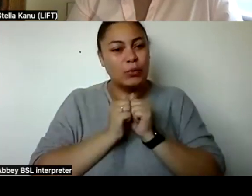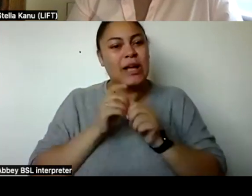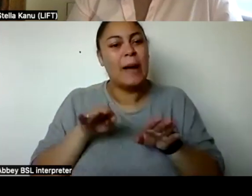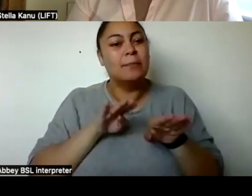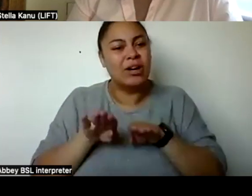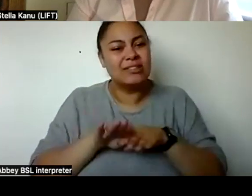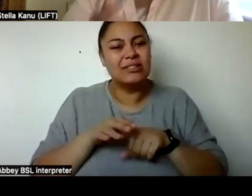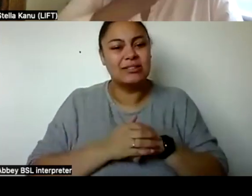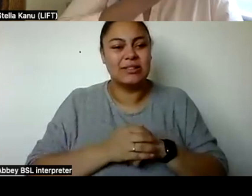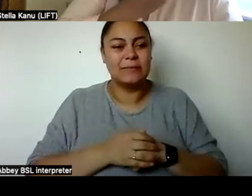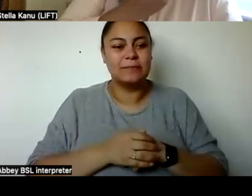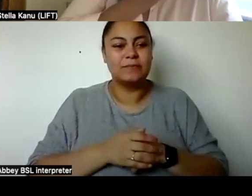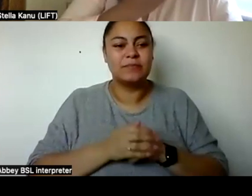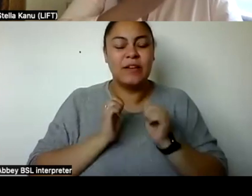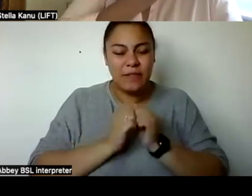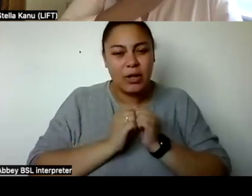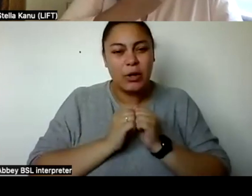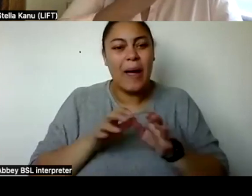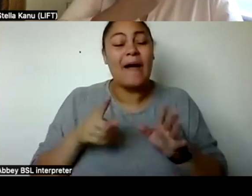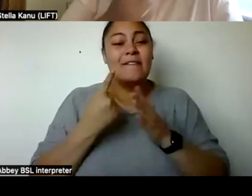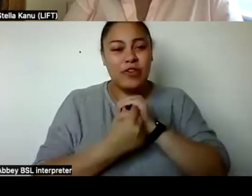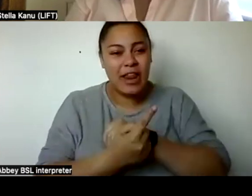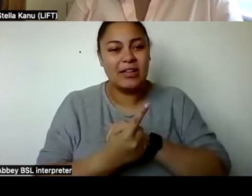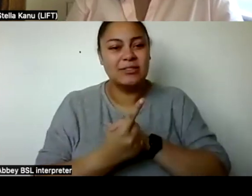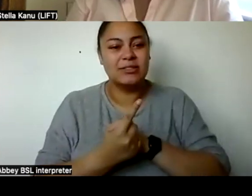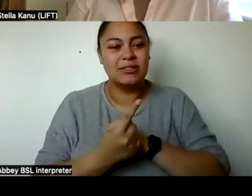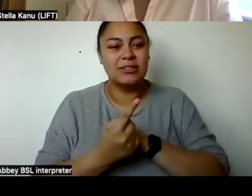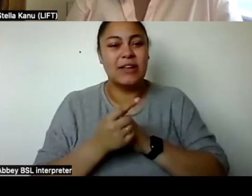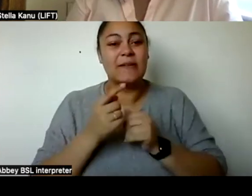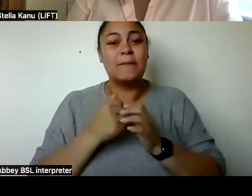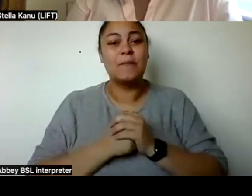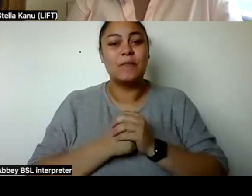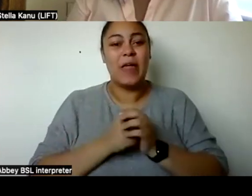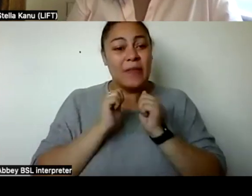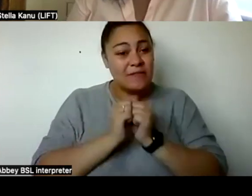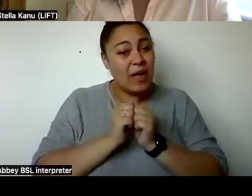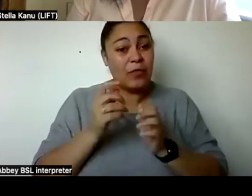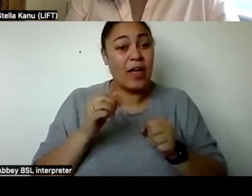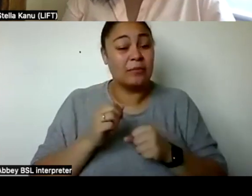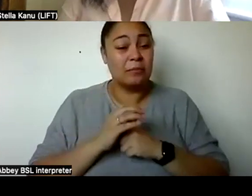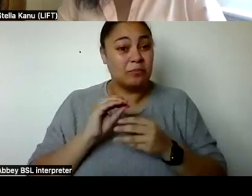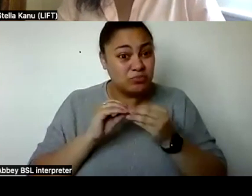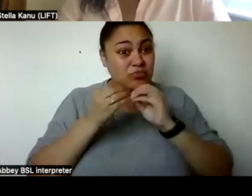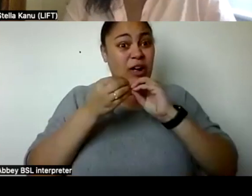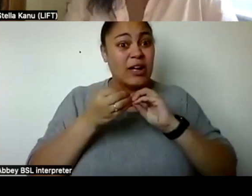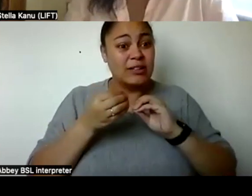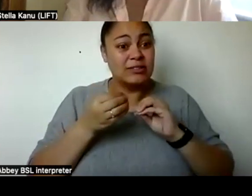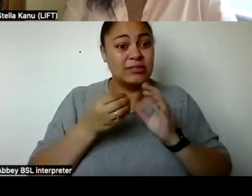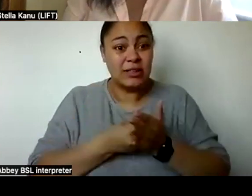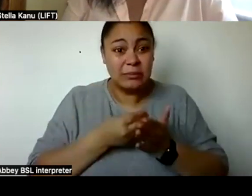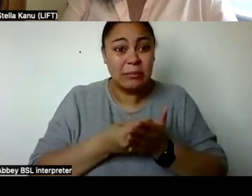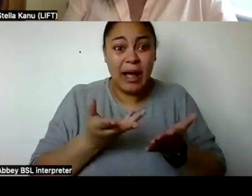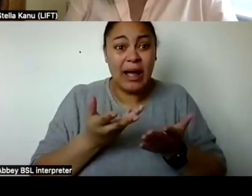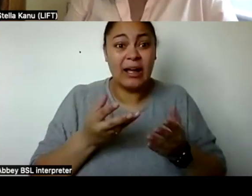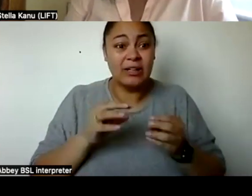demonstrating the value of freelancers, the value that they generate and the impact that has had in